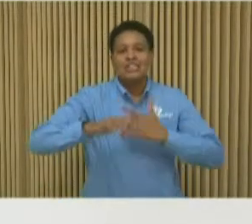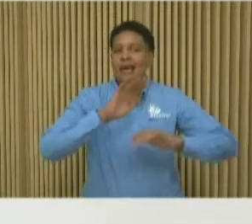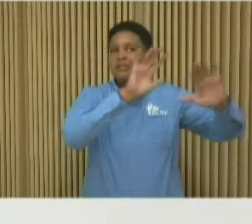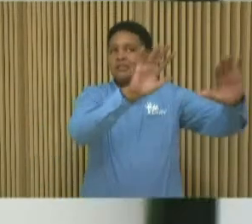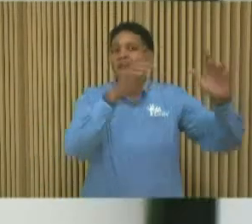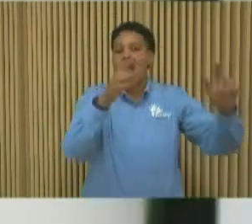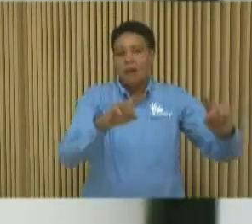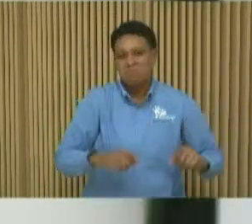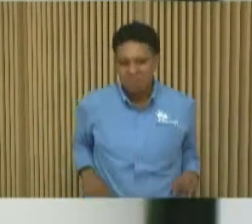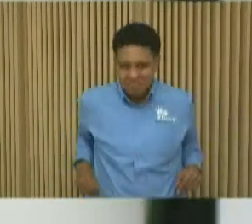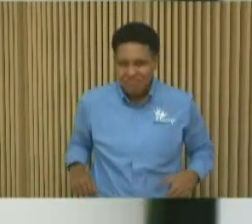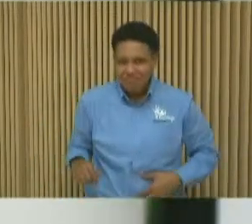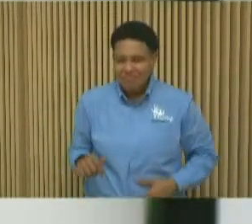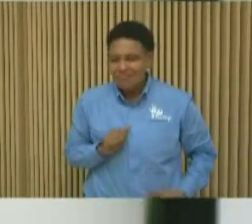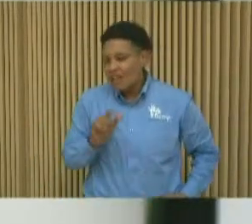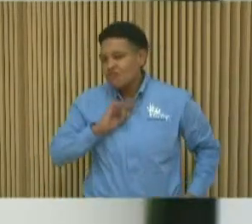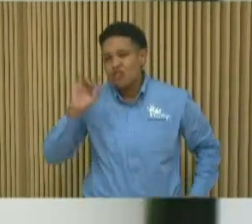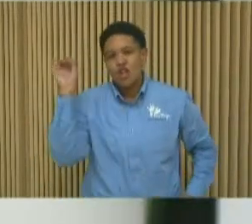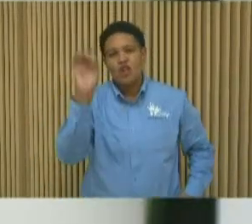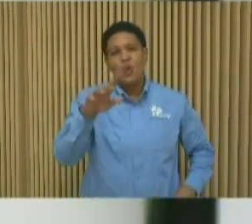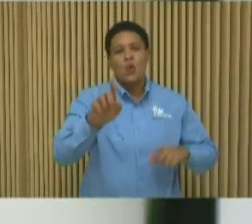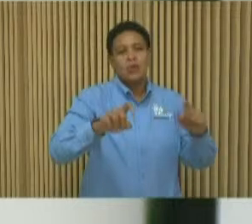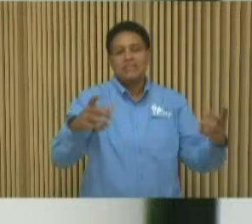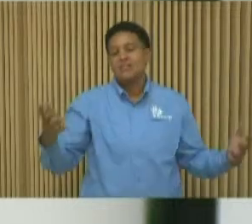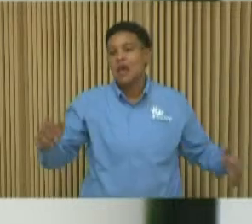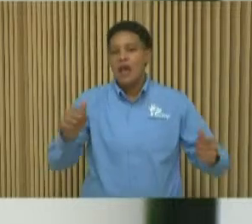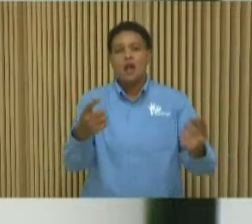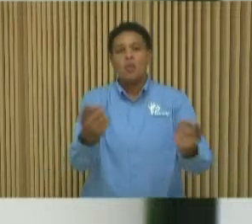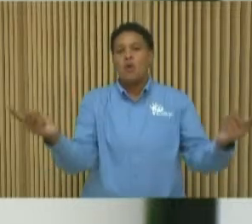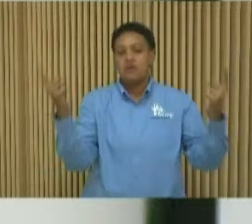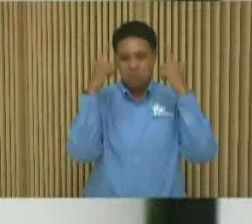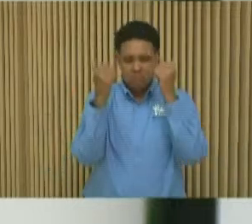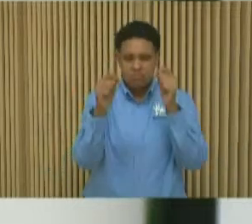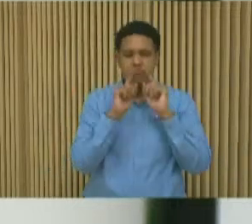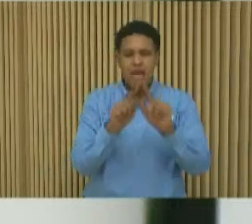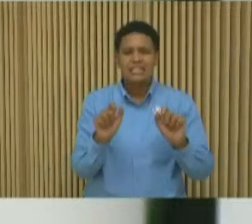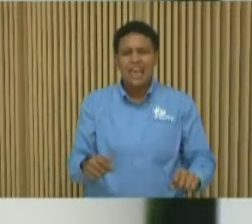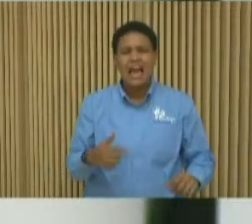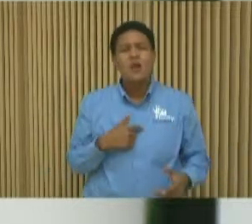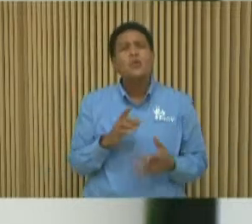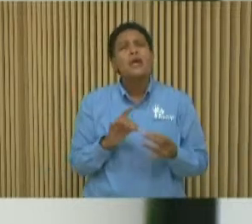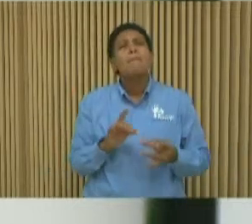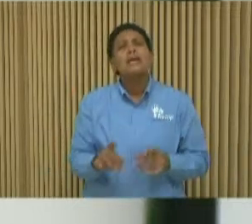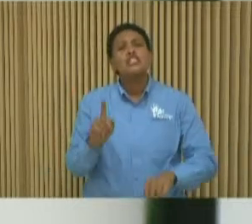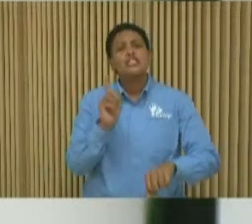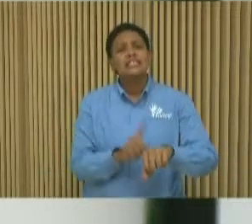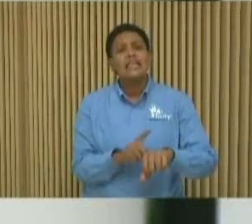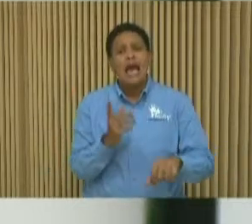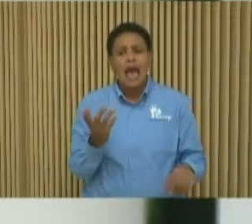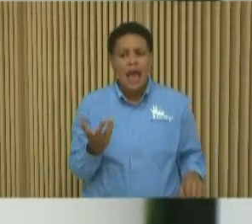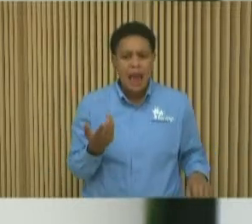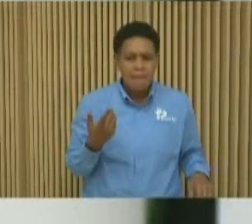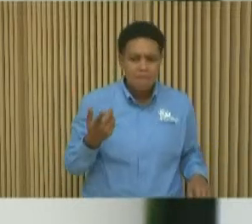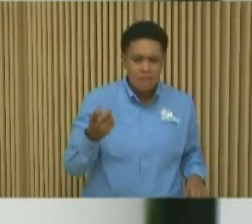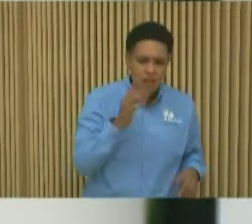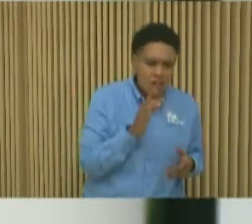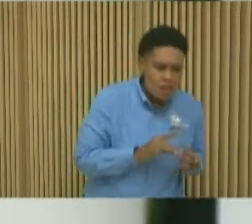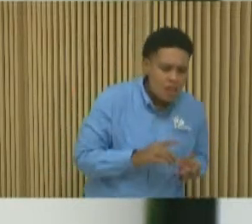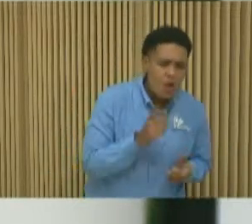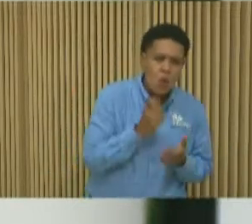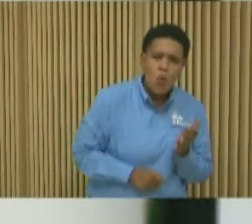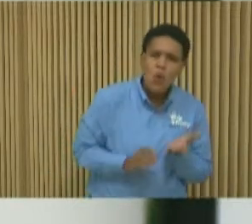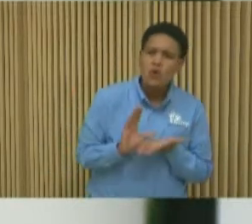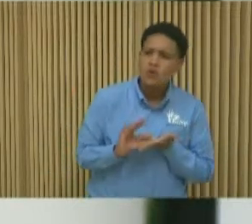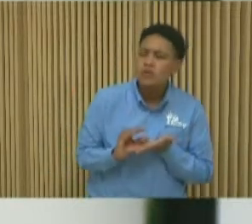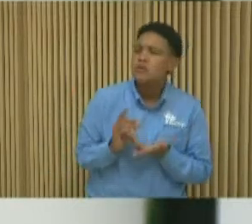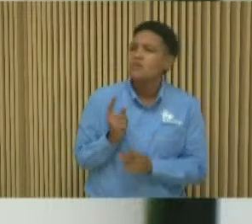Yes. I'm just going to throw this question out, and anyone can answer. We mentioned the time, and we mentioned how cost-effective